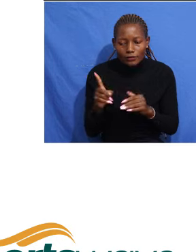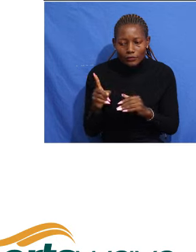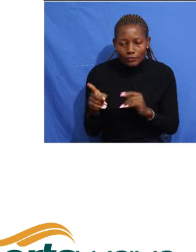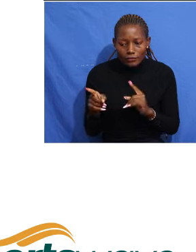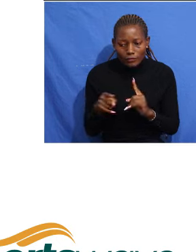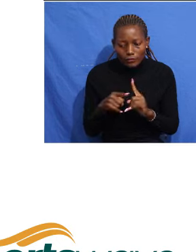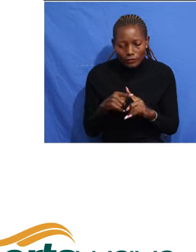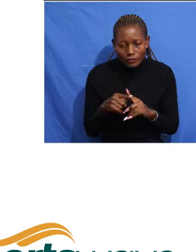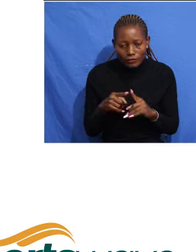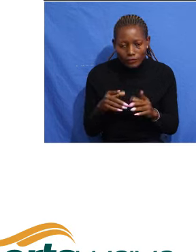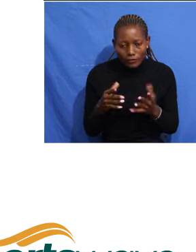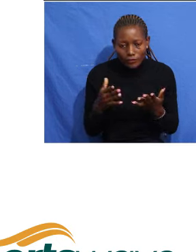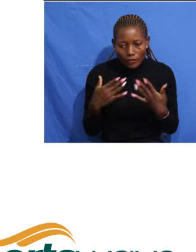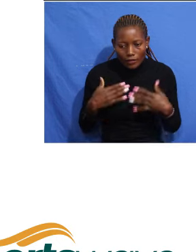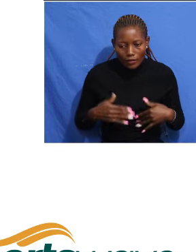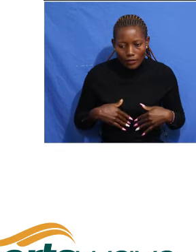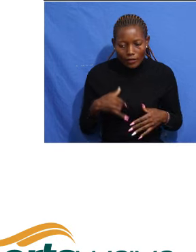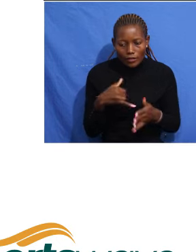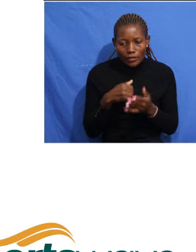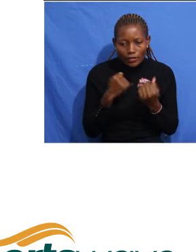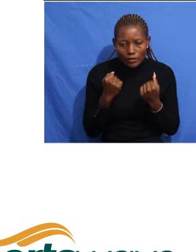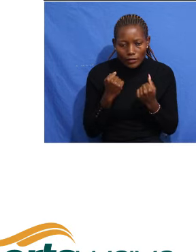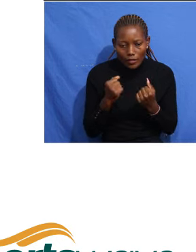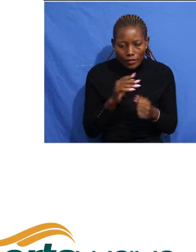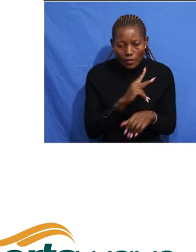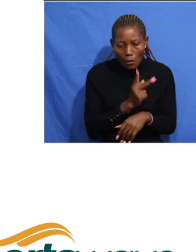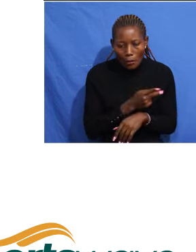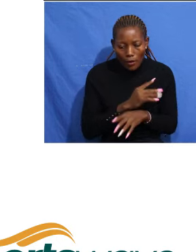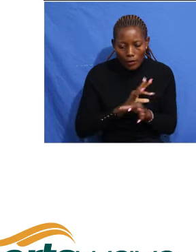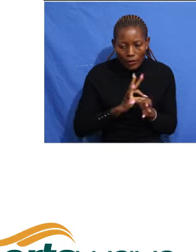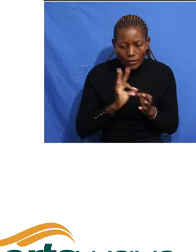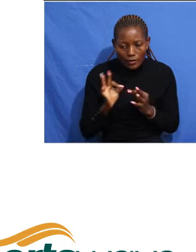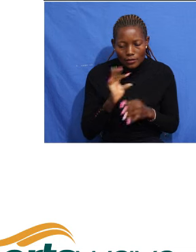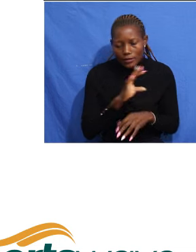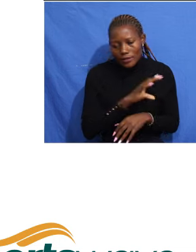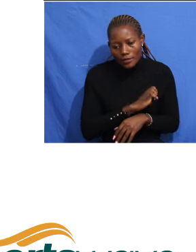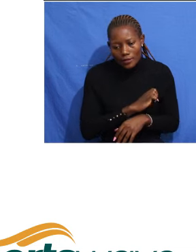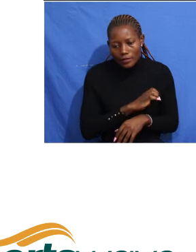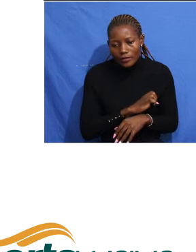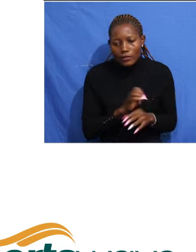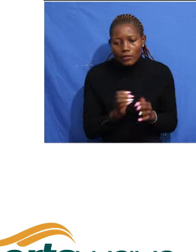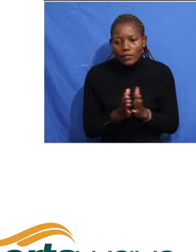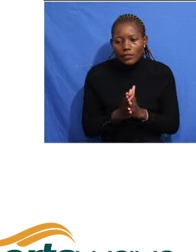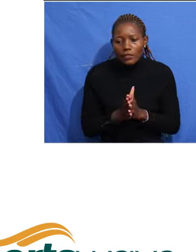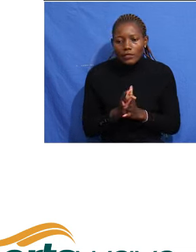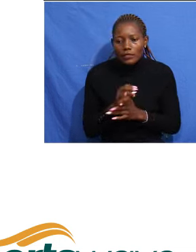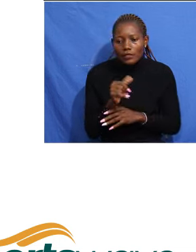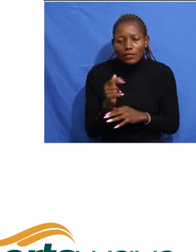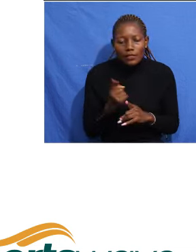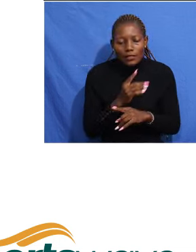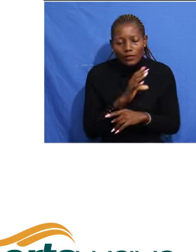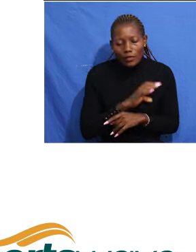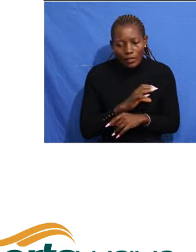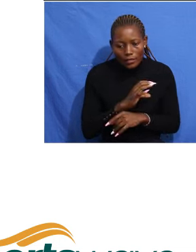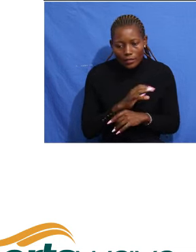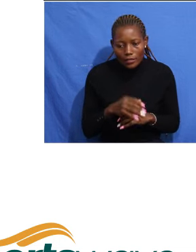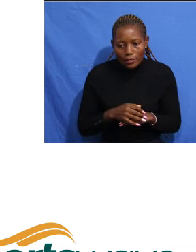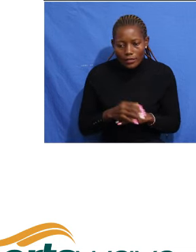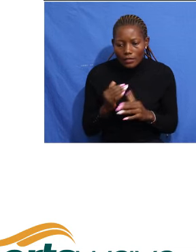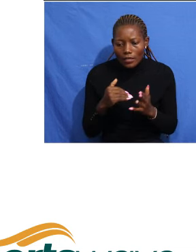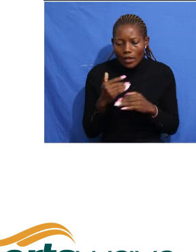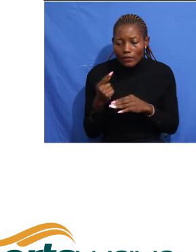This includes strength, power, speed, endurance, like all the physical characteristics. But after the training,